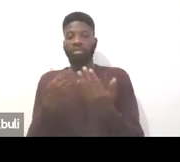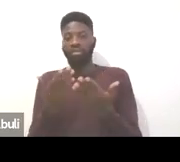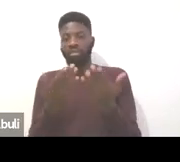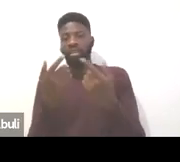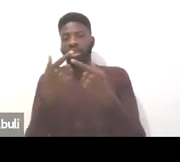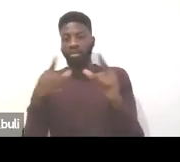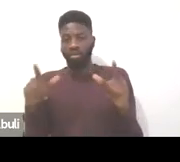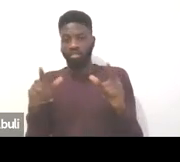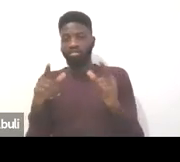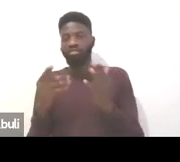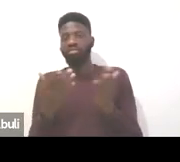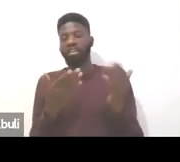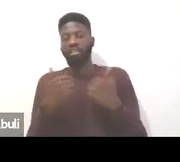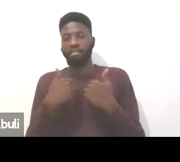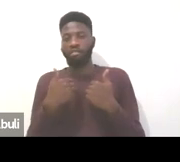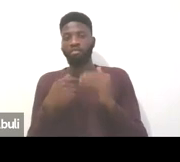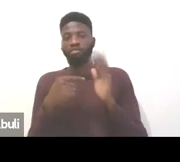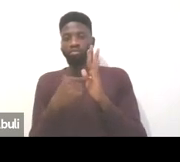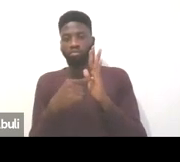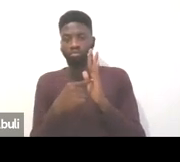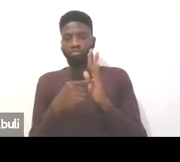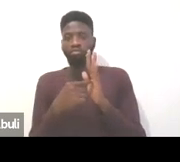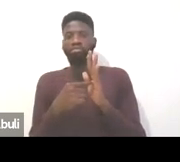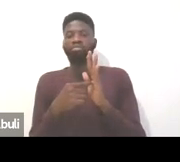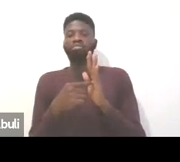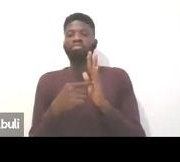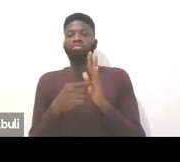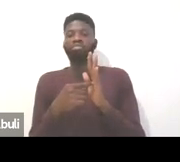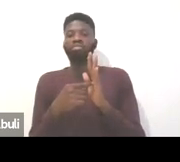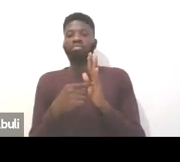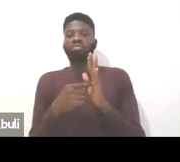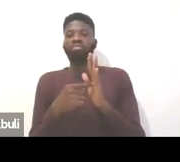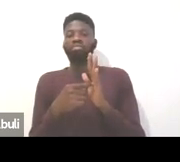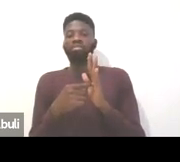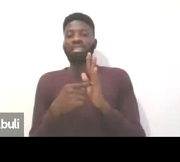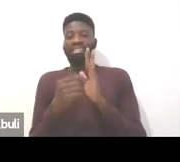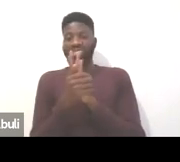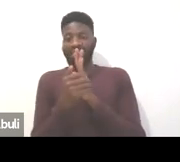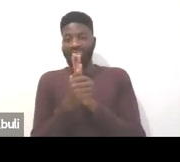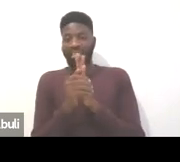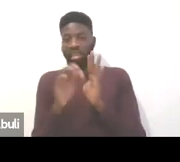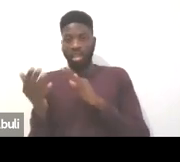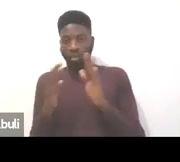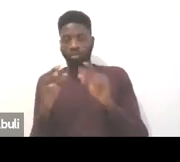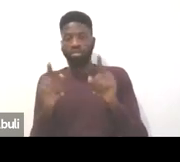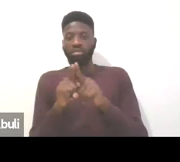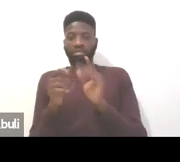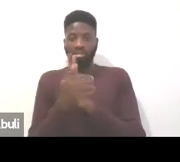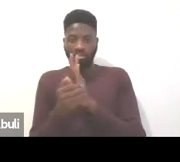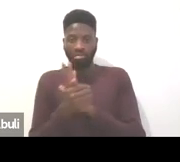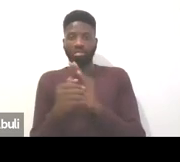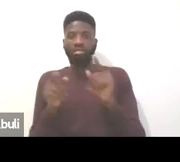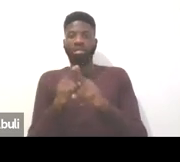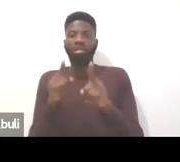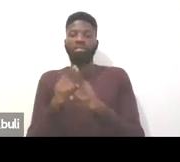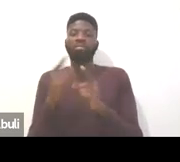highlights to the level of proficiency. You can see they've highlighted their skills and their employment history.